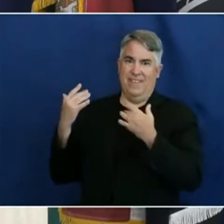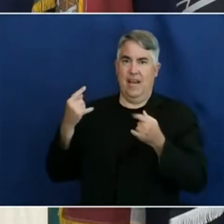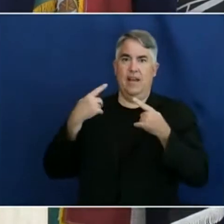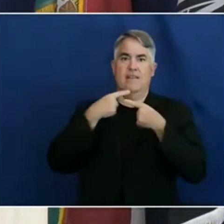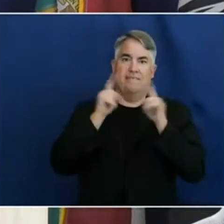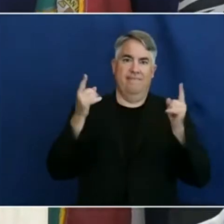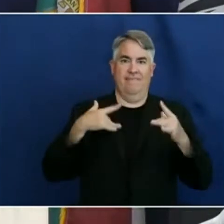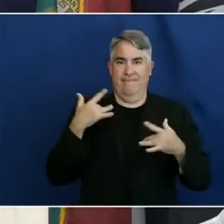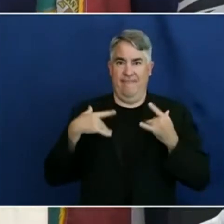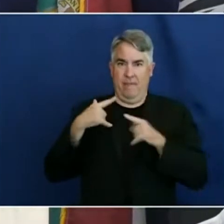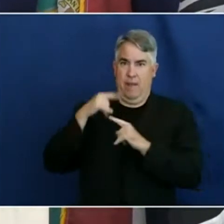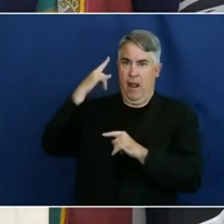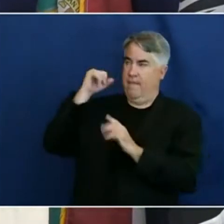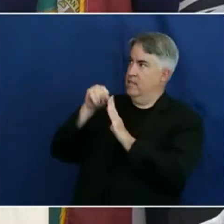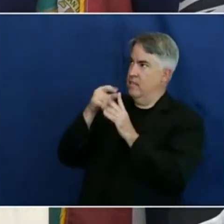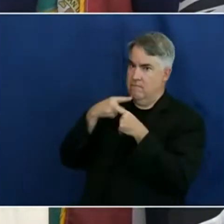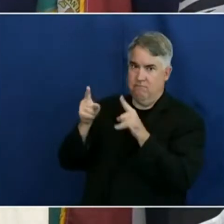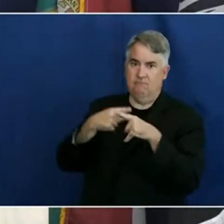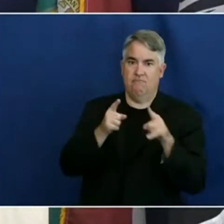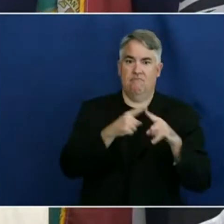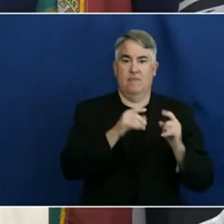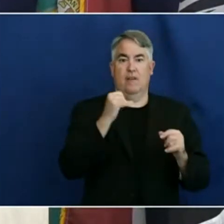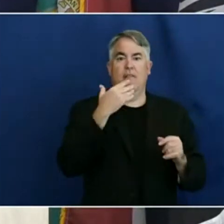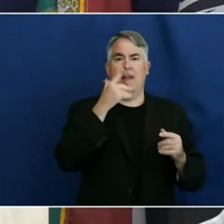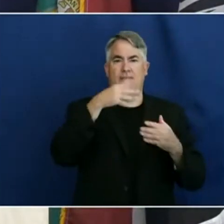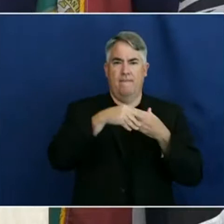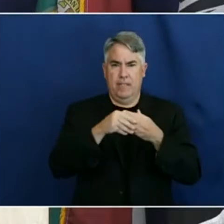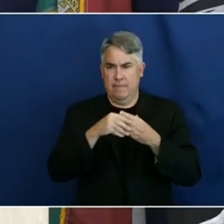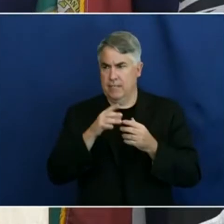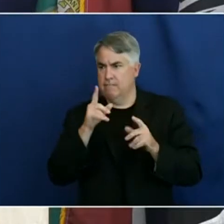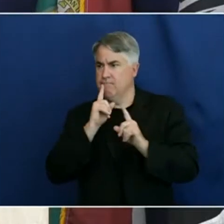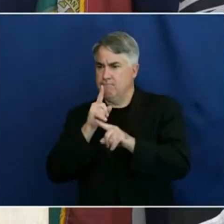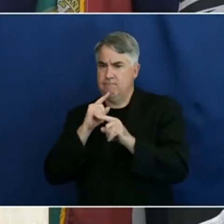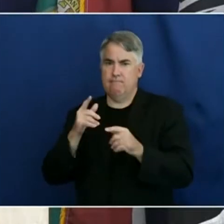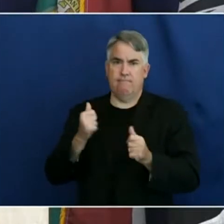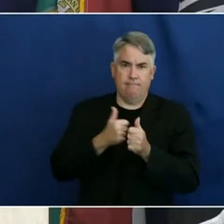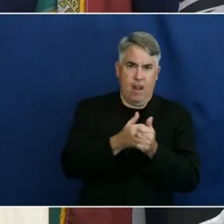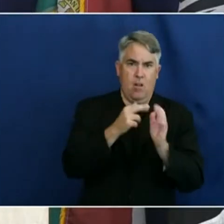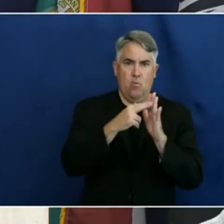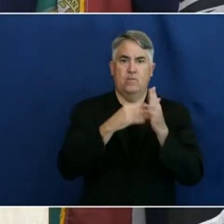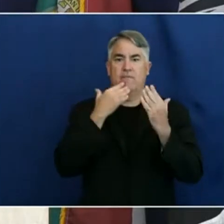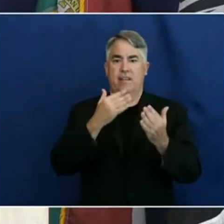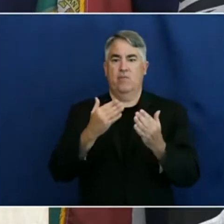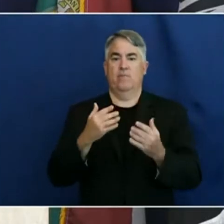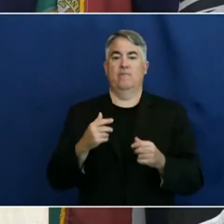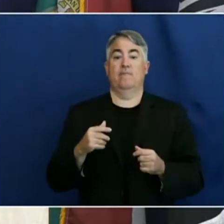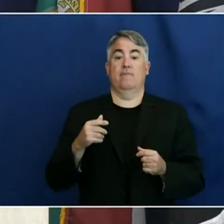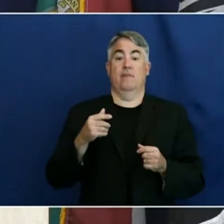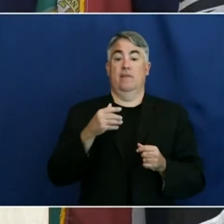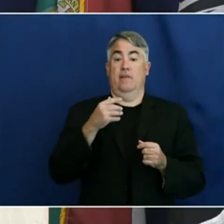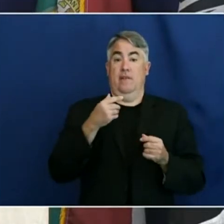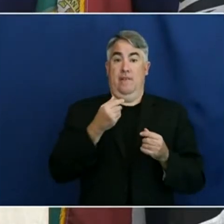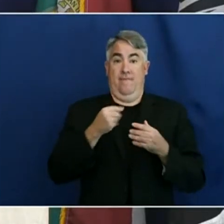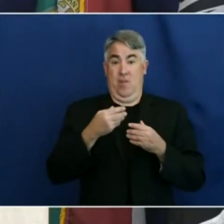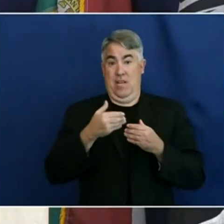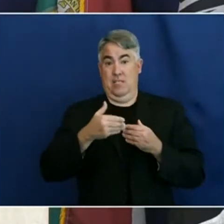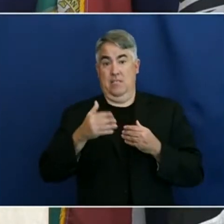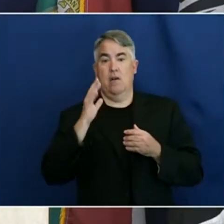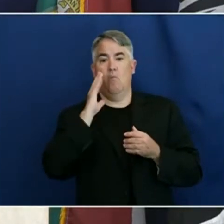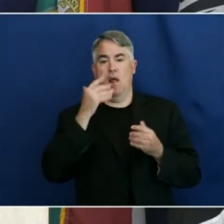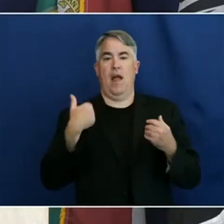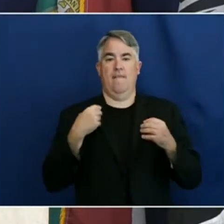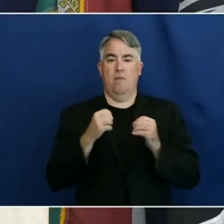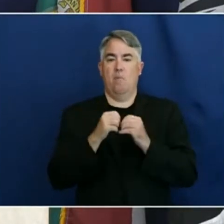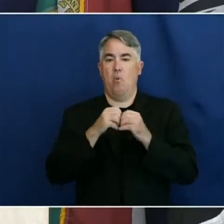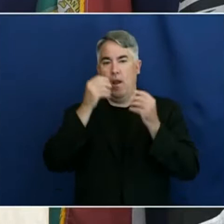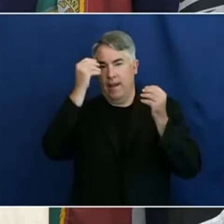everyone's flexibility on responding quickly to our press conference today. In the coming days, we no doubt will have additional information, more